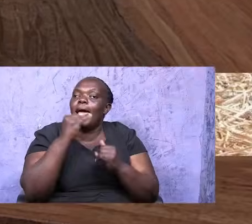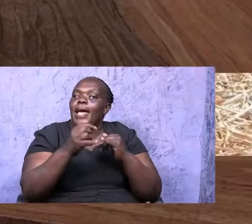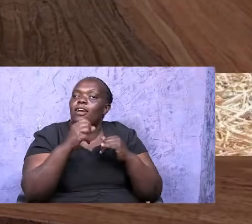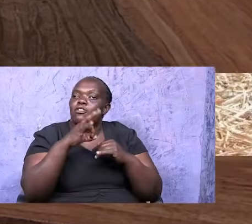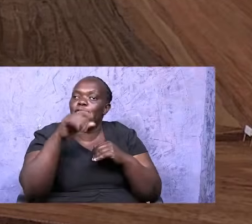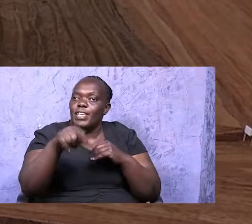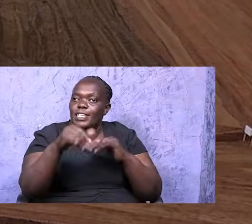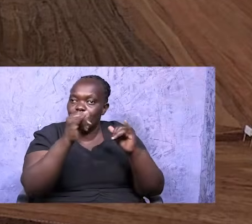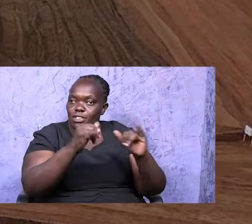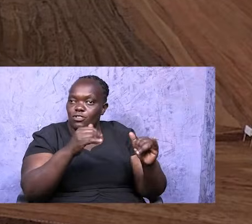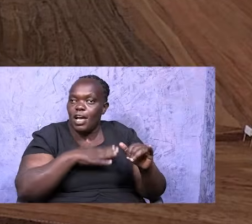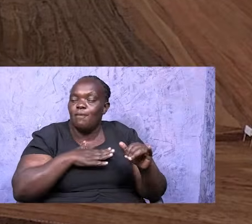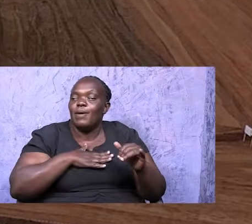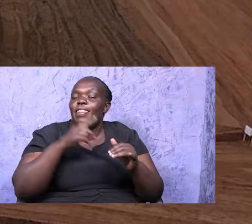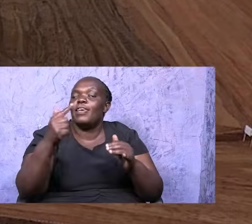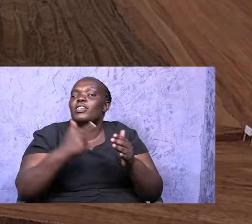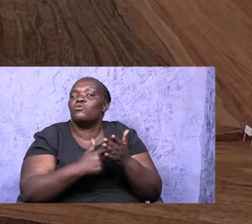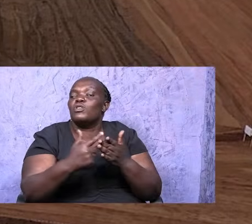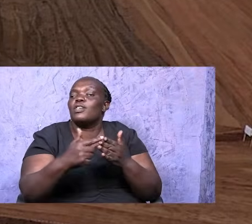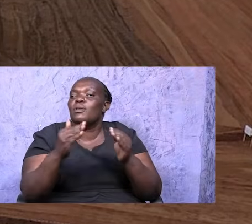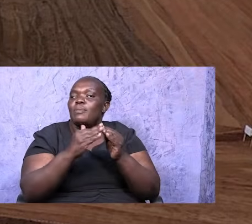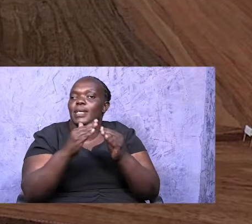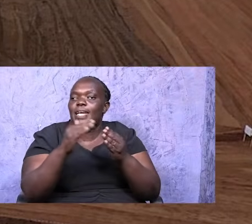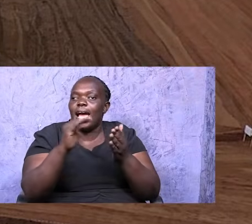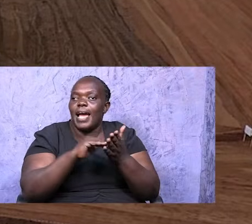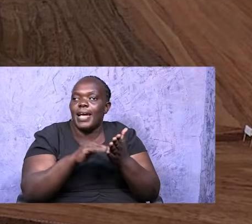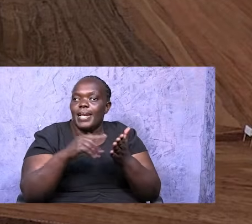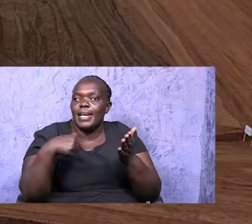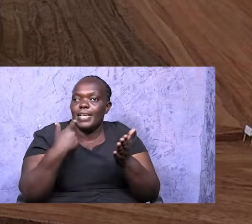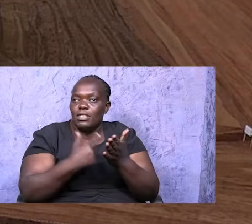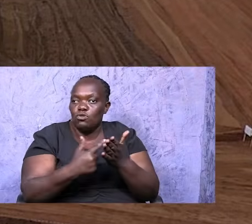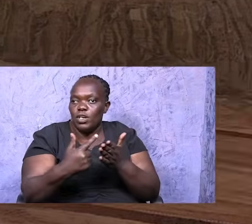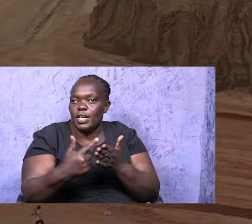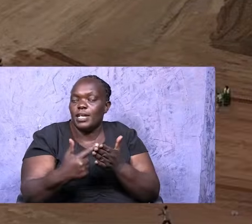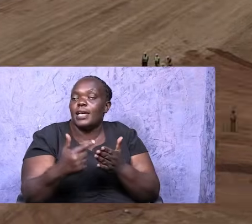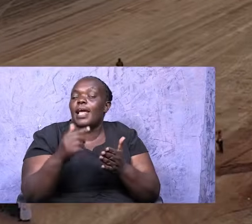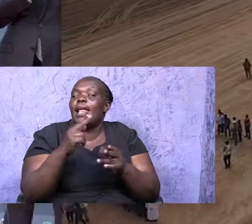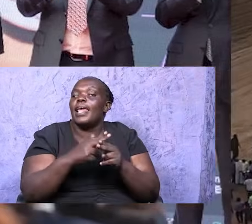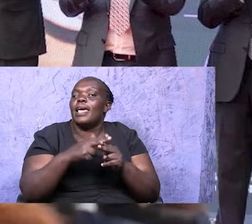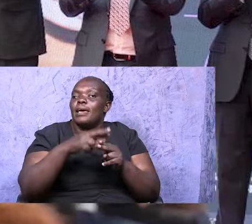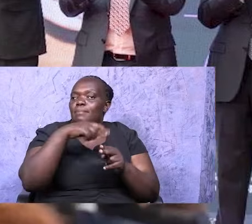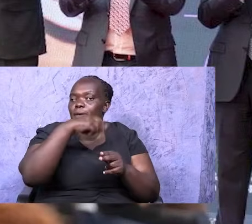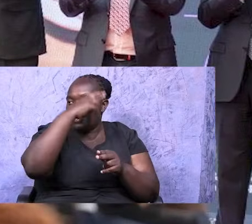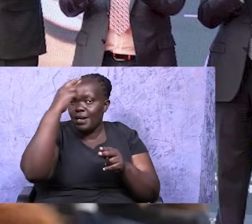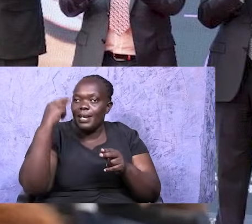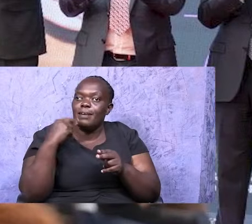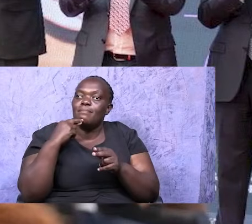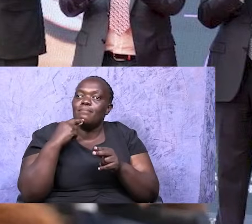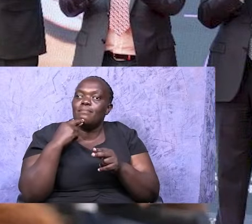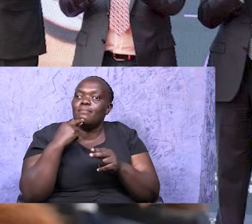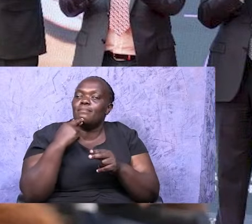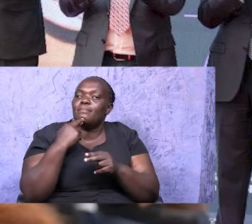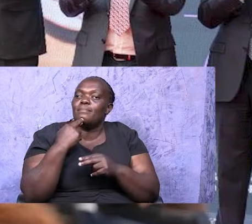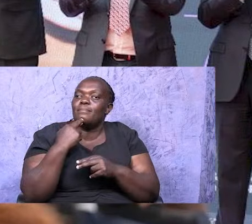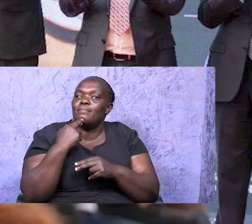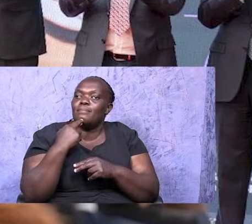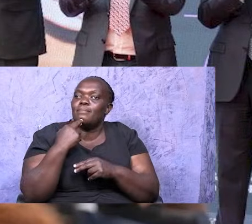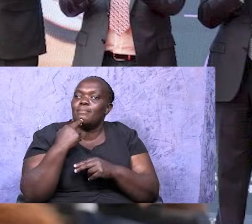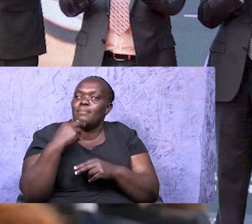Ni mwisho wa taarifa zetu za wiki hii. Tukutane tena wiki ijayo. Jina langu ni Rahab